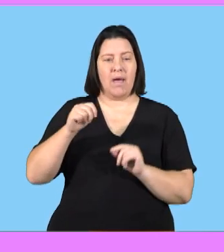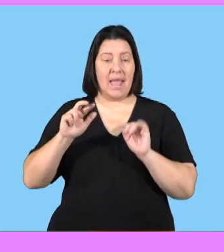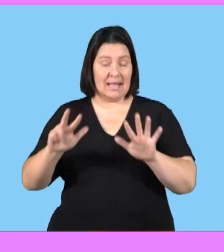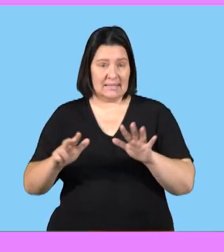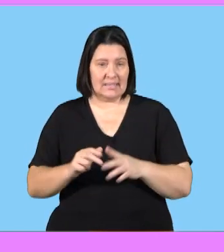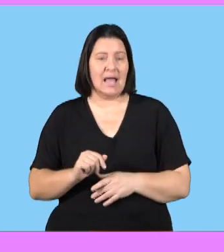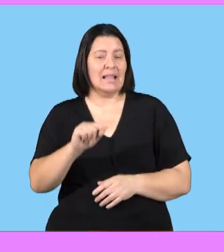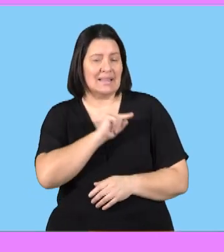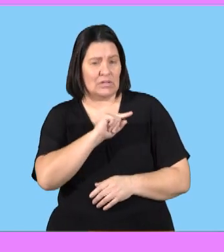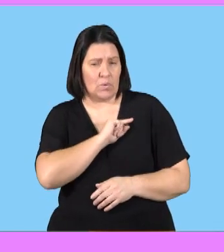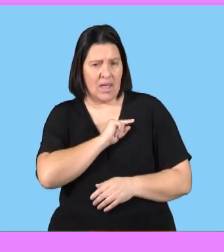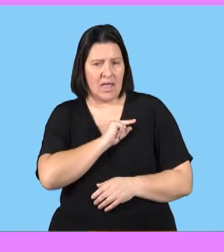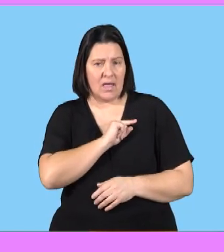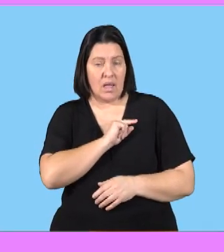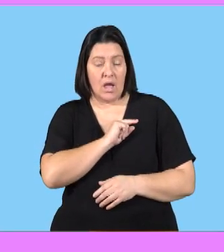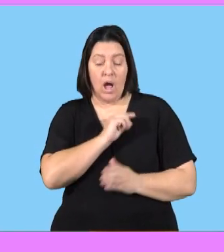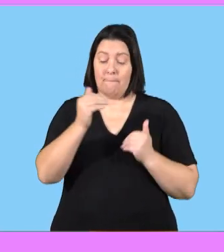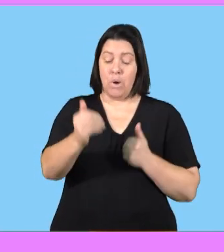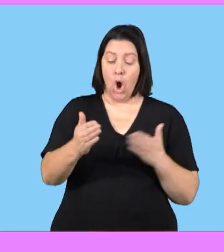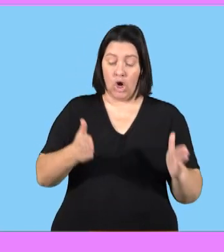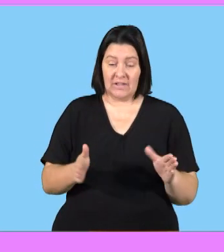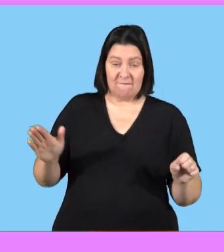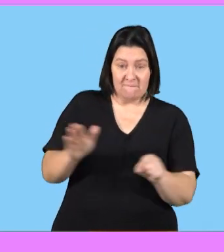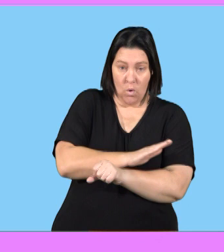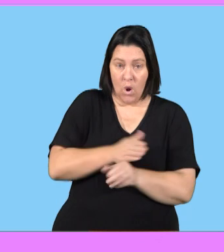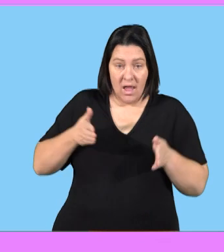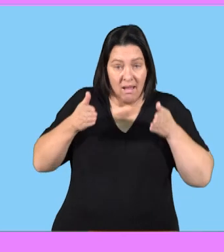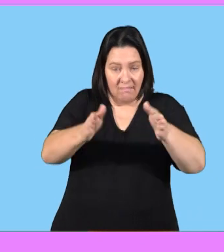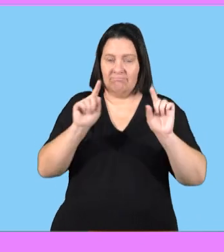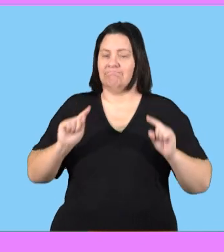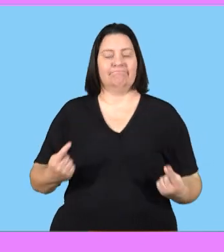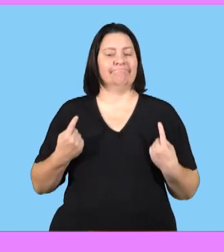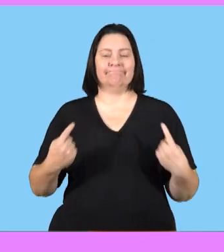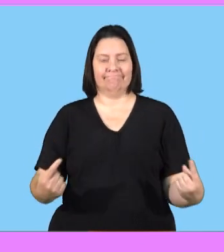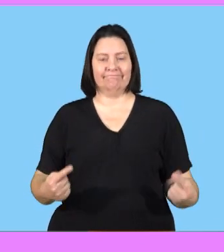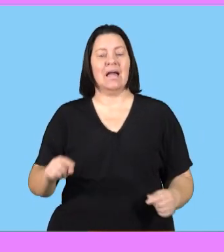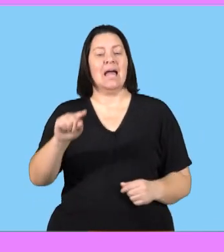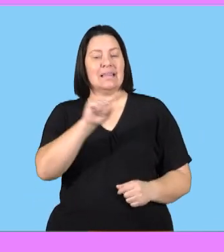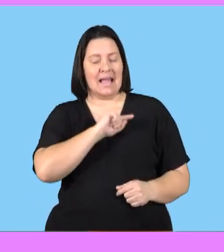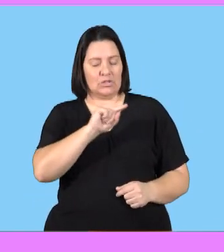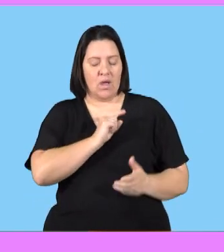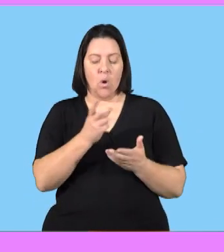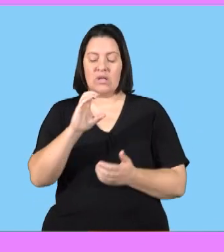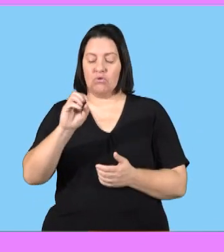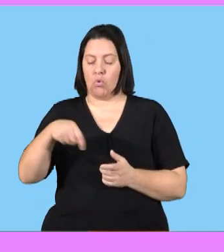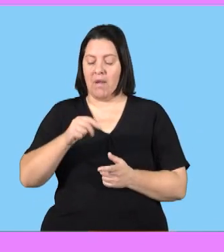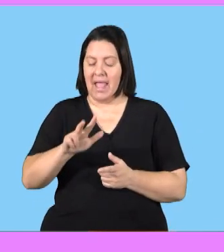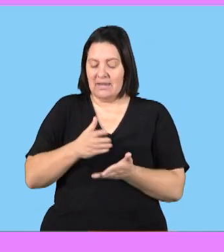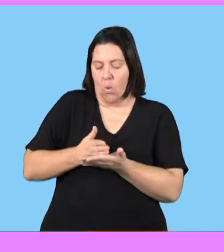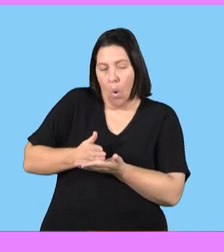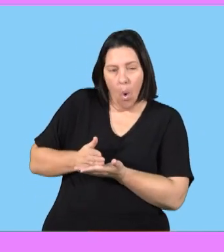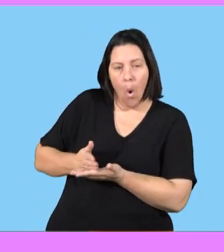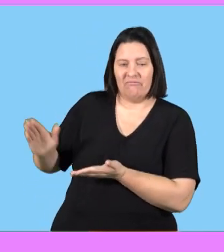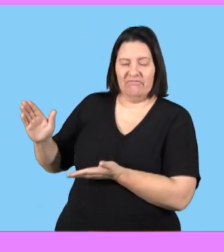0,8, therefore, we say we eliminate 0,8 because it only tells you that